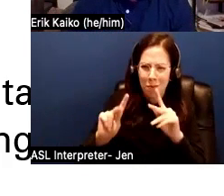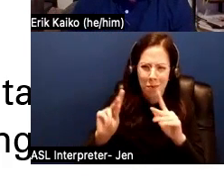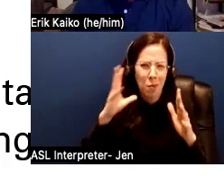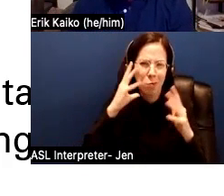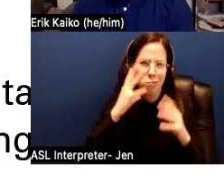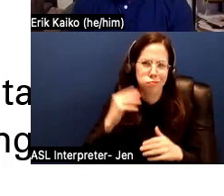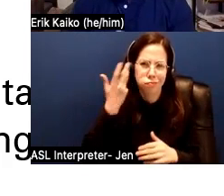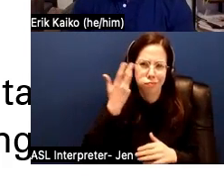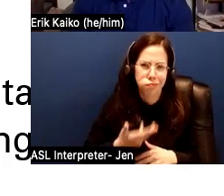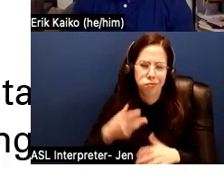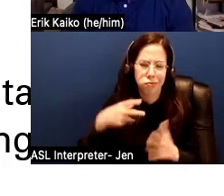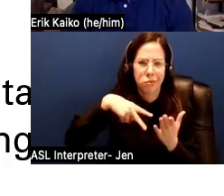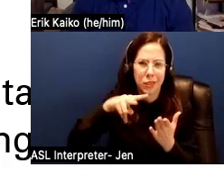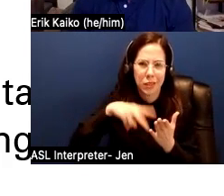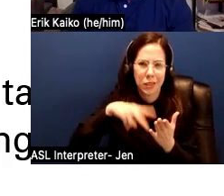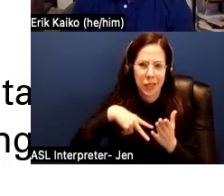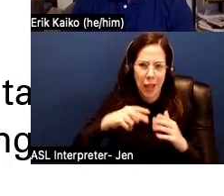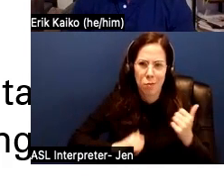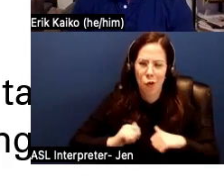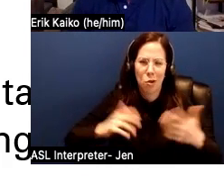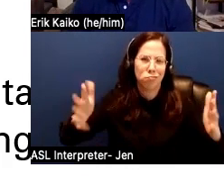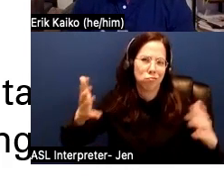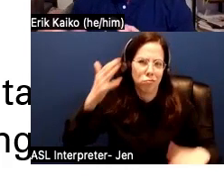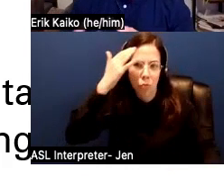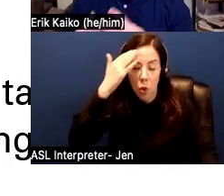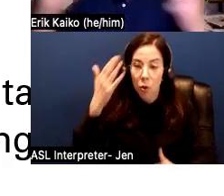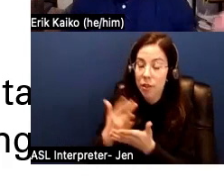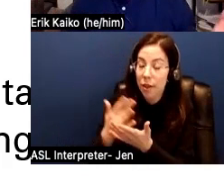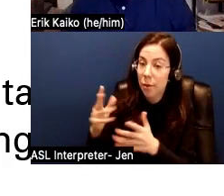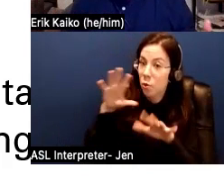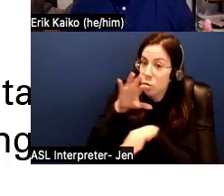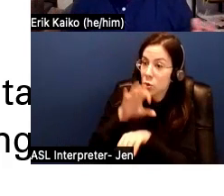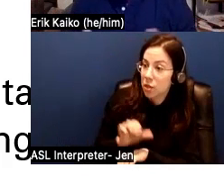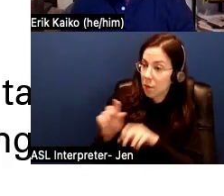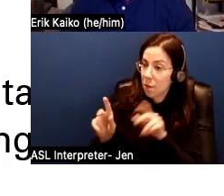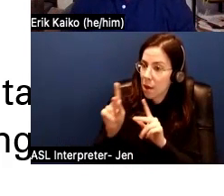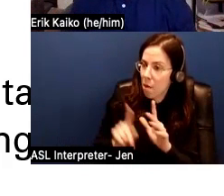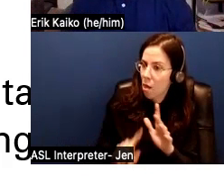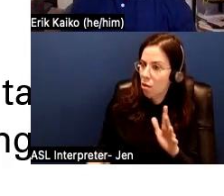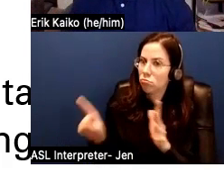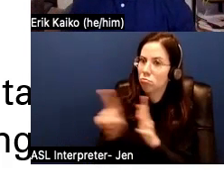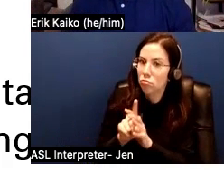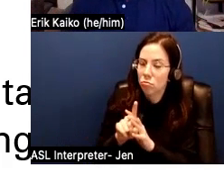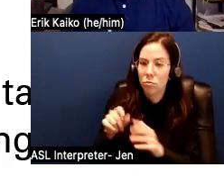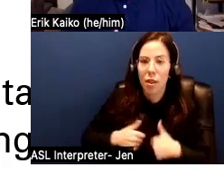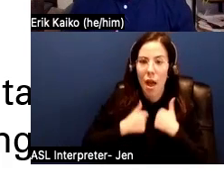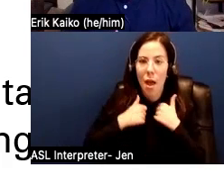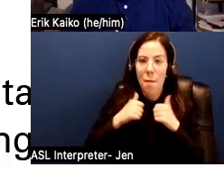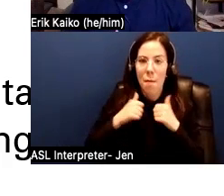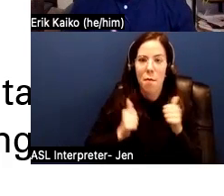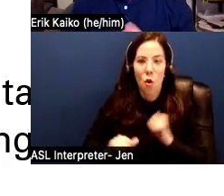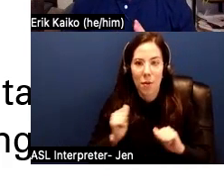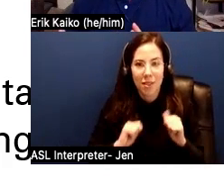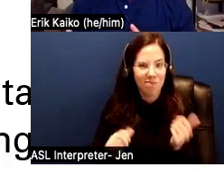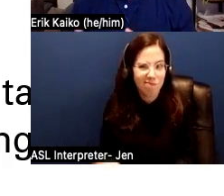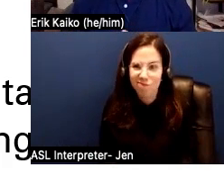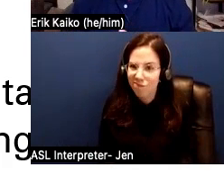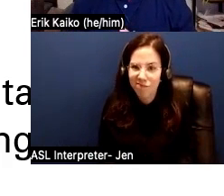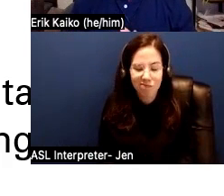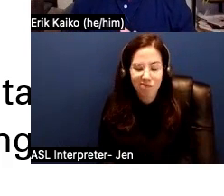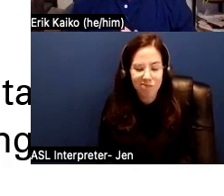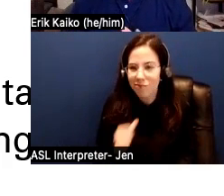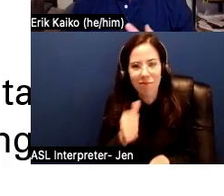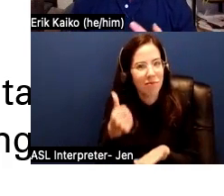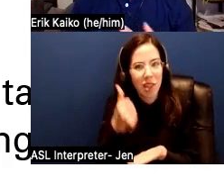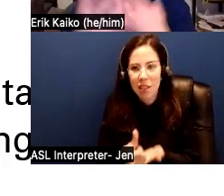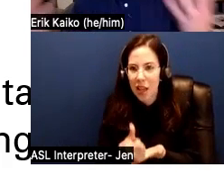dance performance. Sometimes we assume people are used to attending a live performance, period. And it doesn't always help if we are